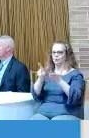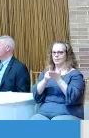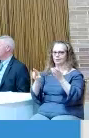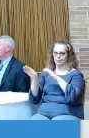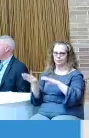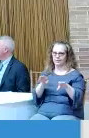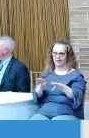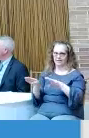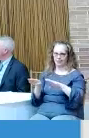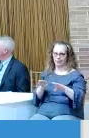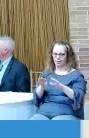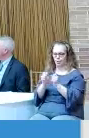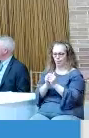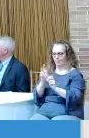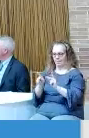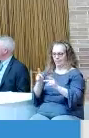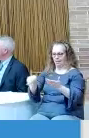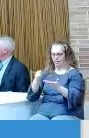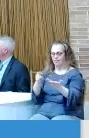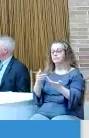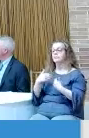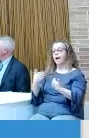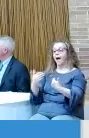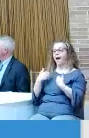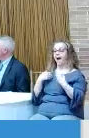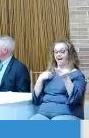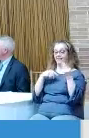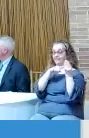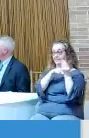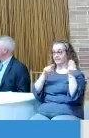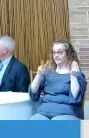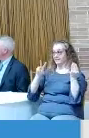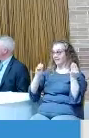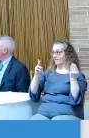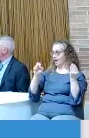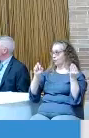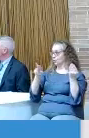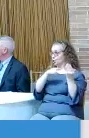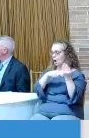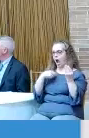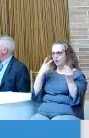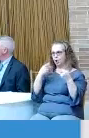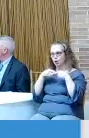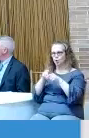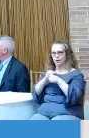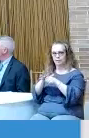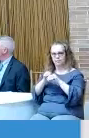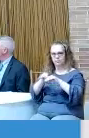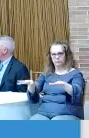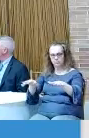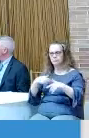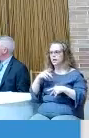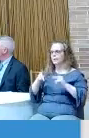treatment of people with vouchers having a voucher and we saw this during covid people with vouchers had their rent